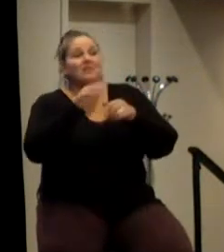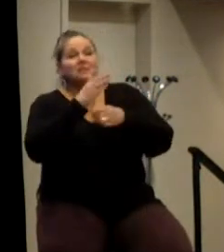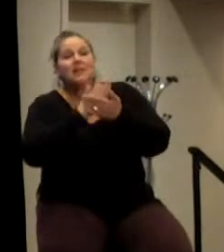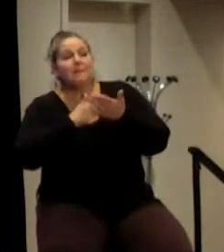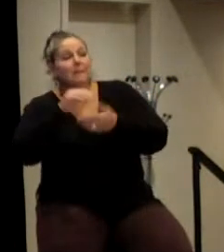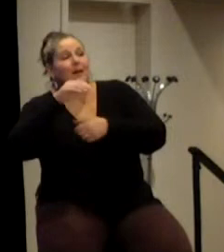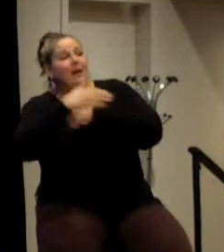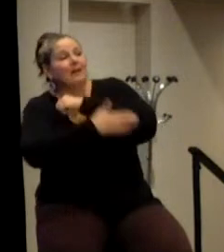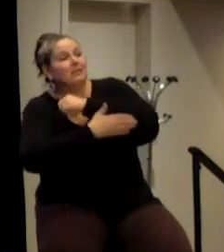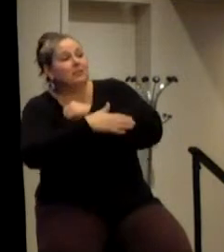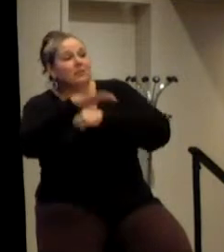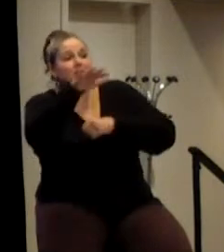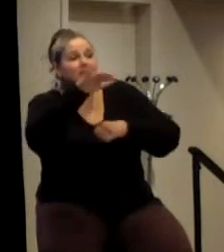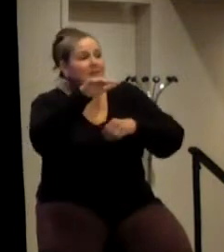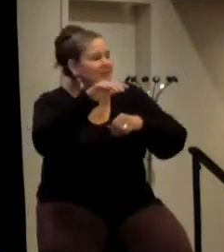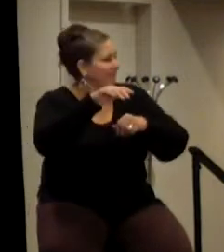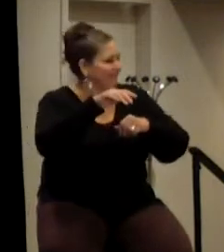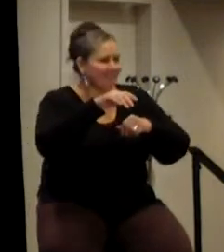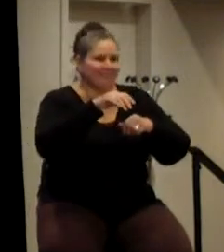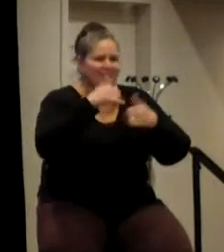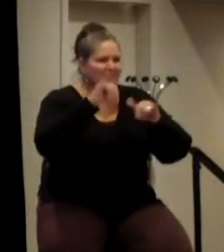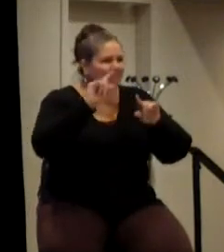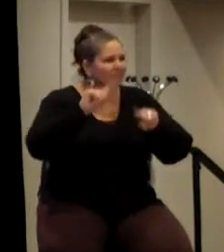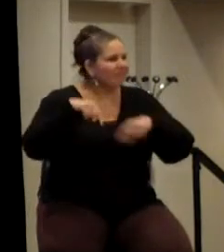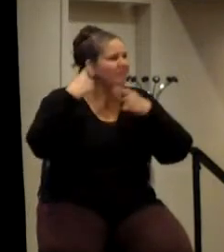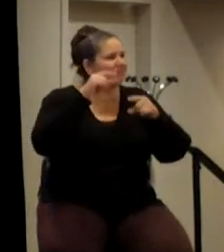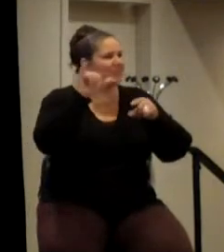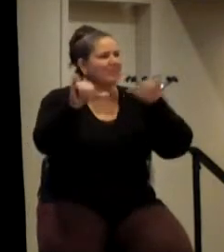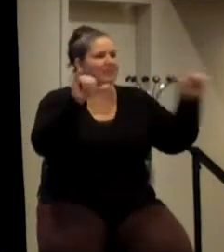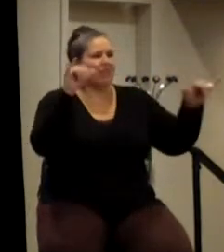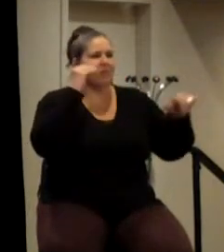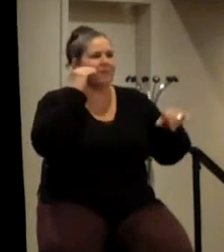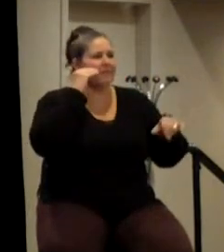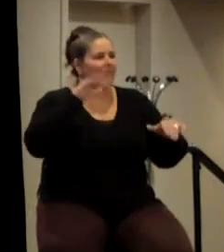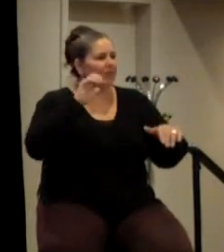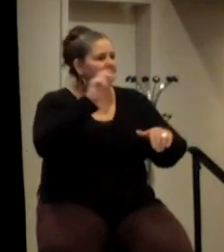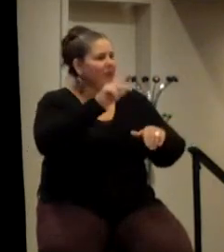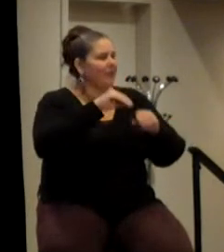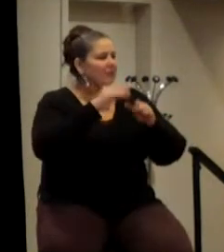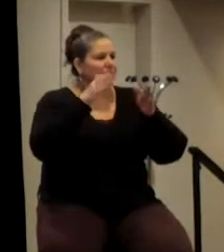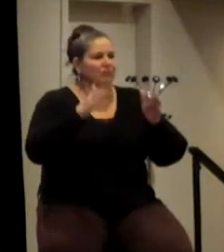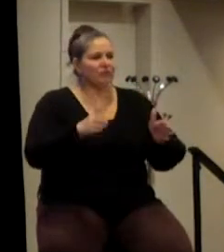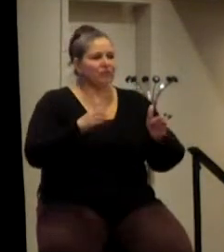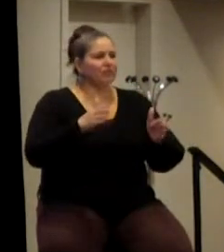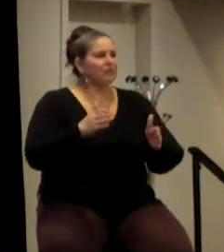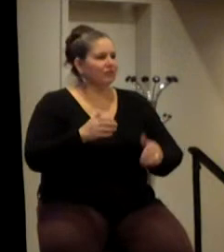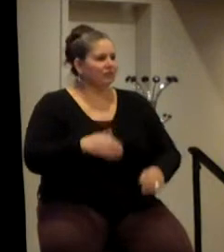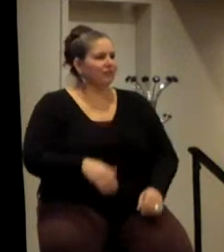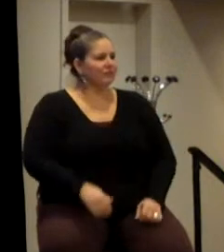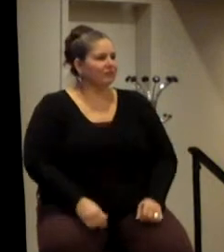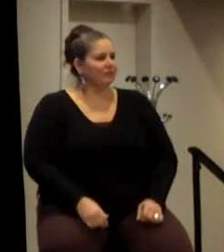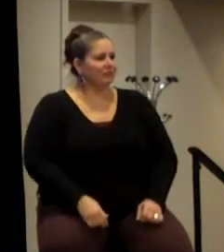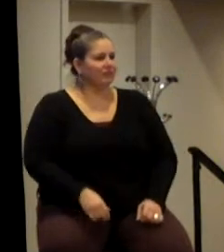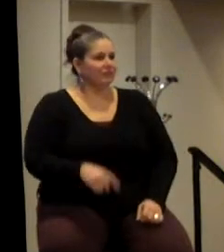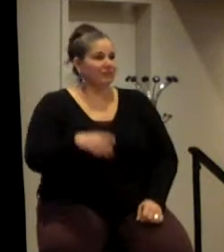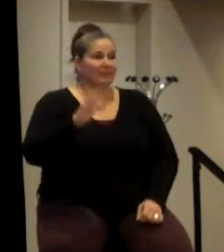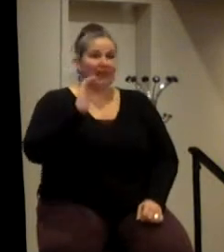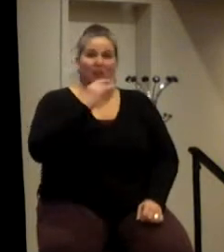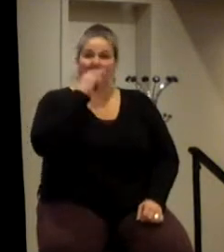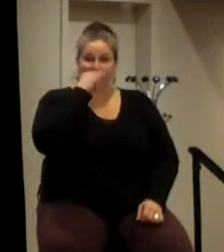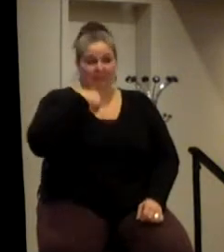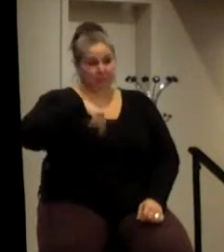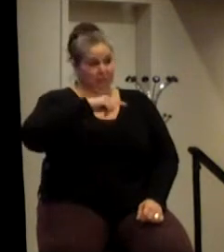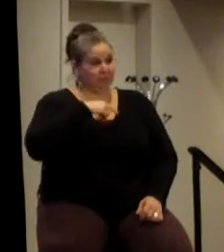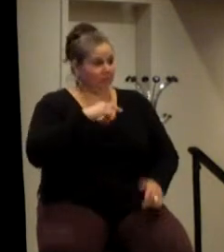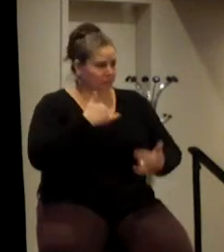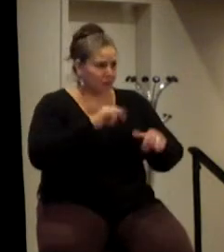state, we've had kids going to school. The challenge is based off of the district, we've